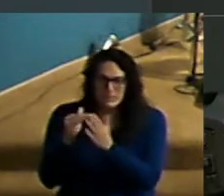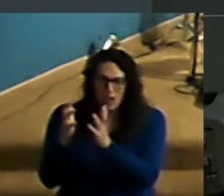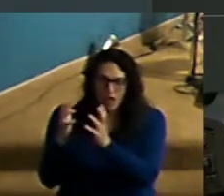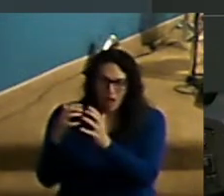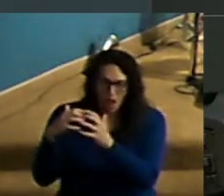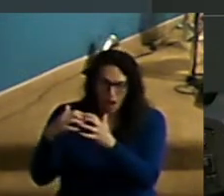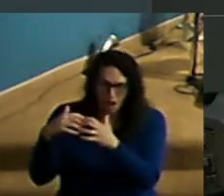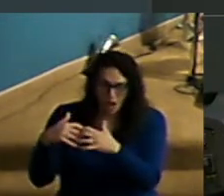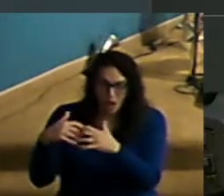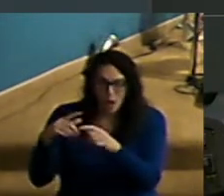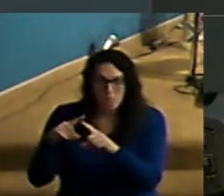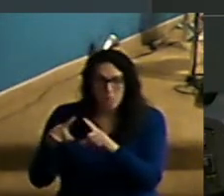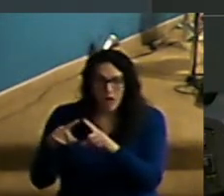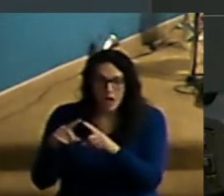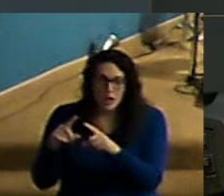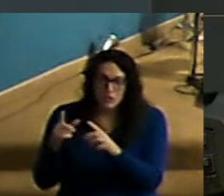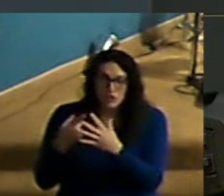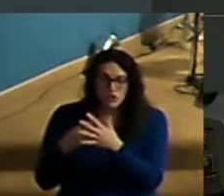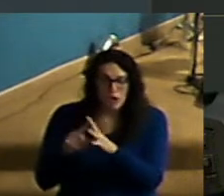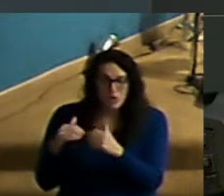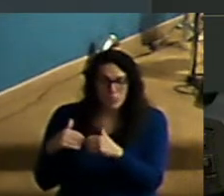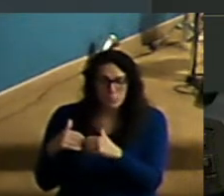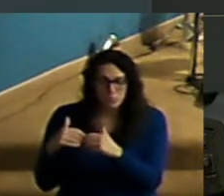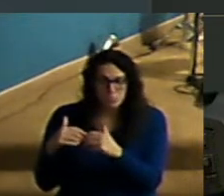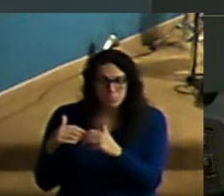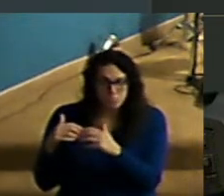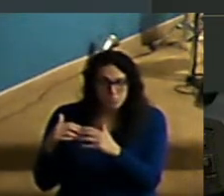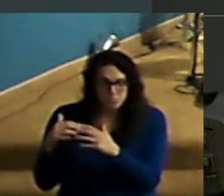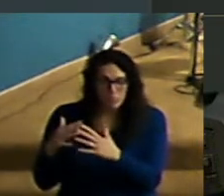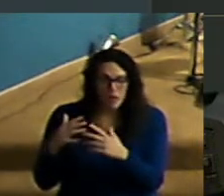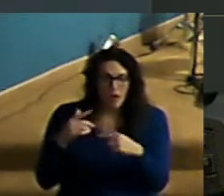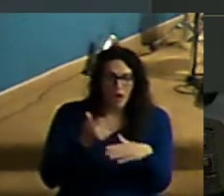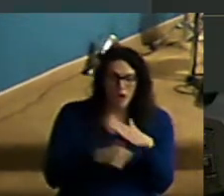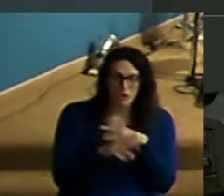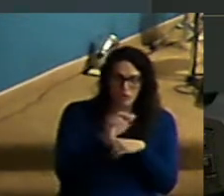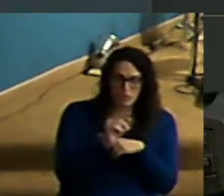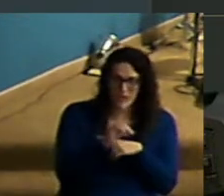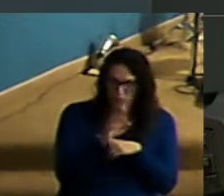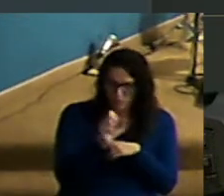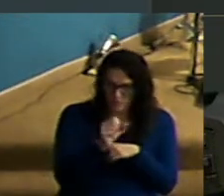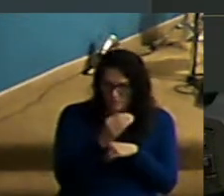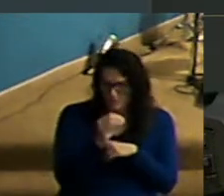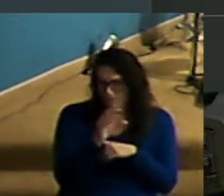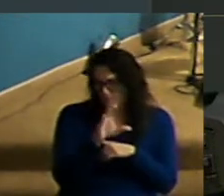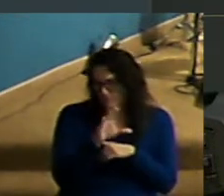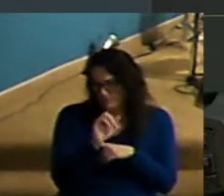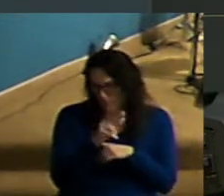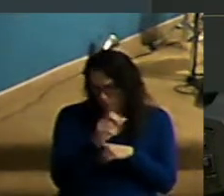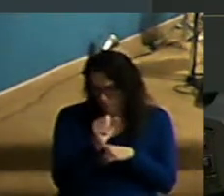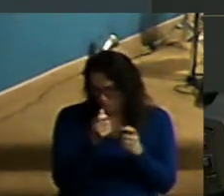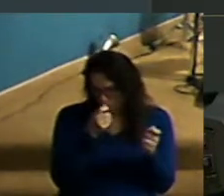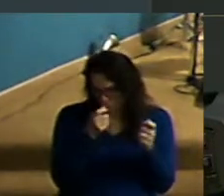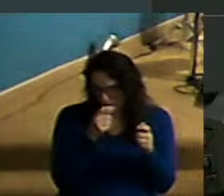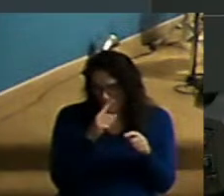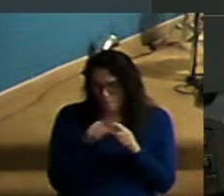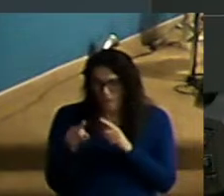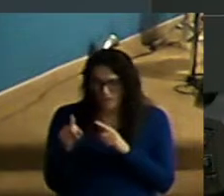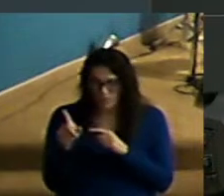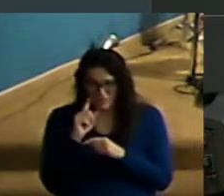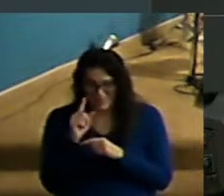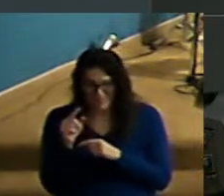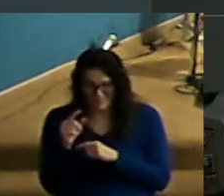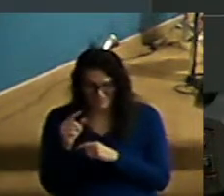under Darius and Cyrus's reigns, but it still, you know, doesn't make sense